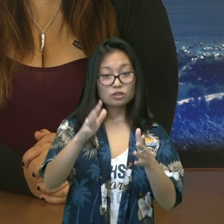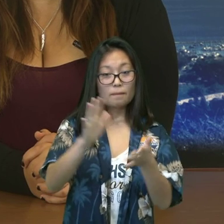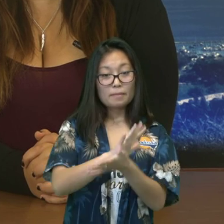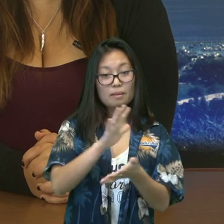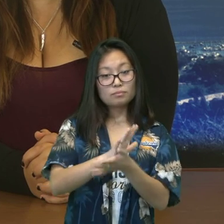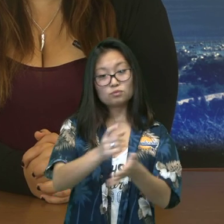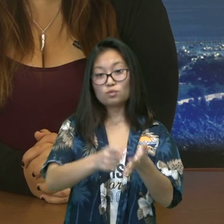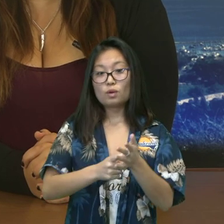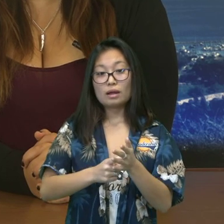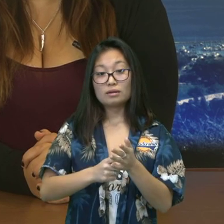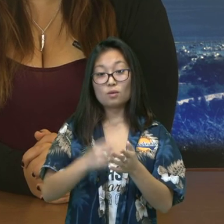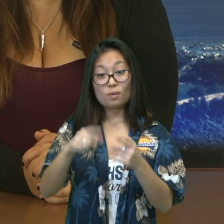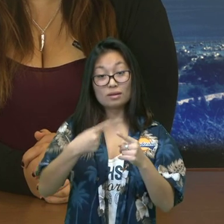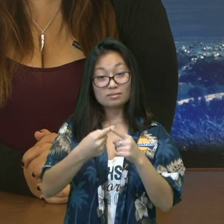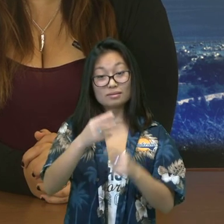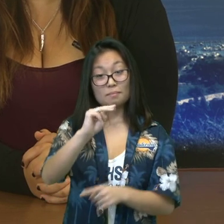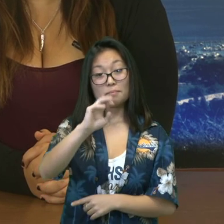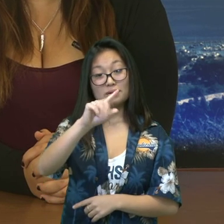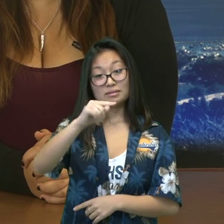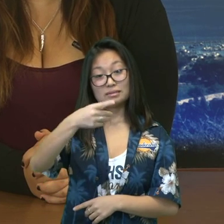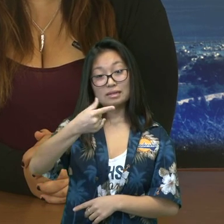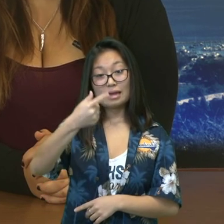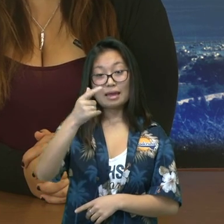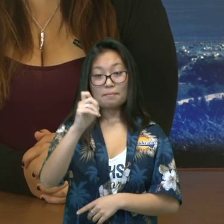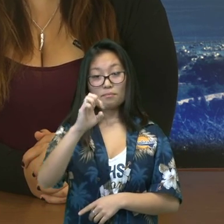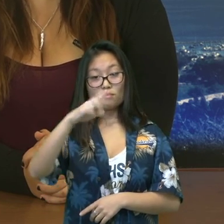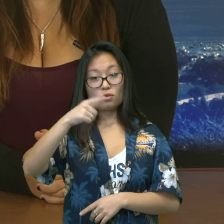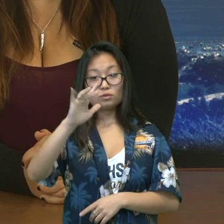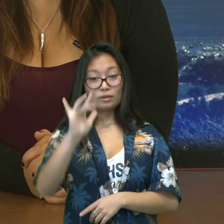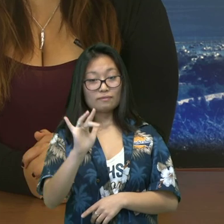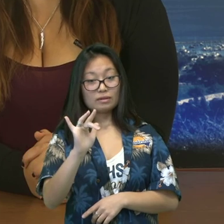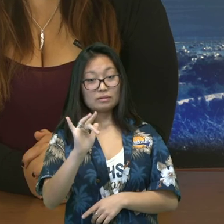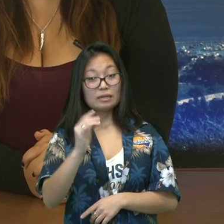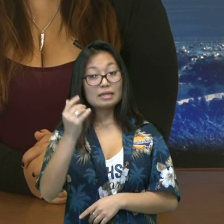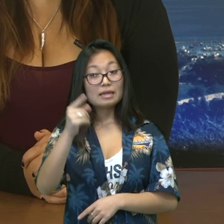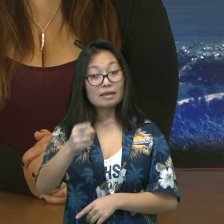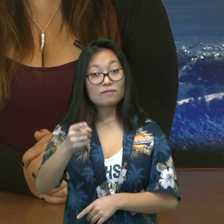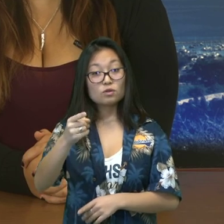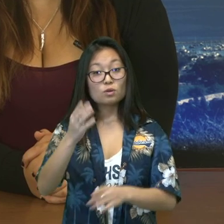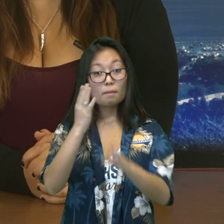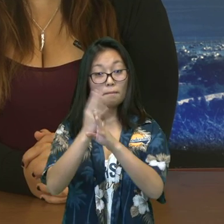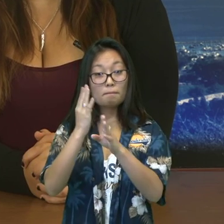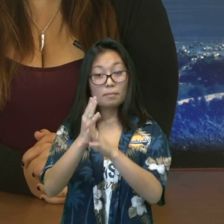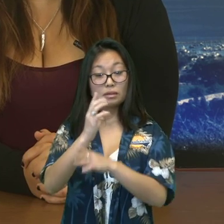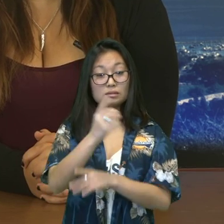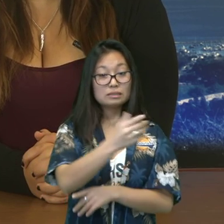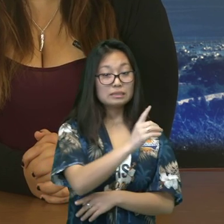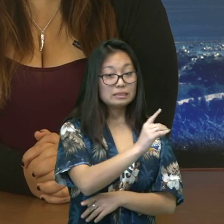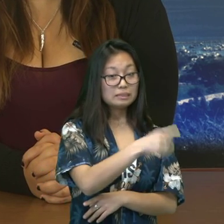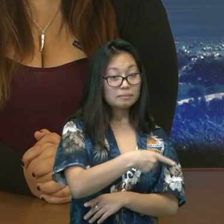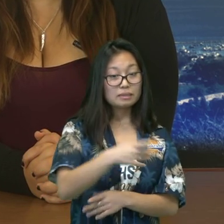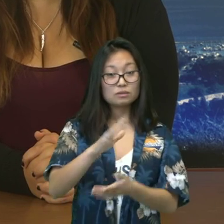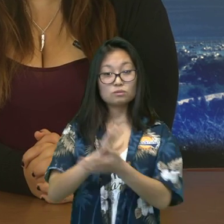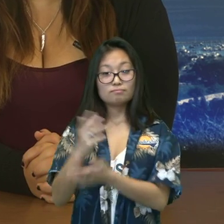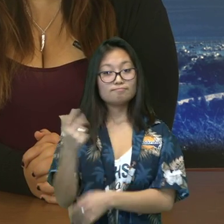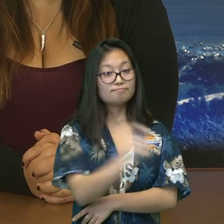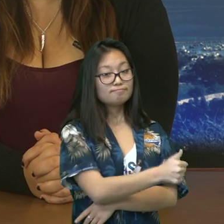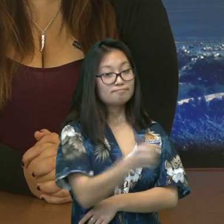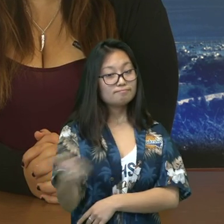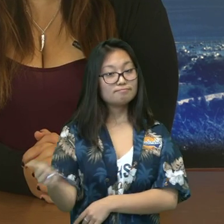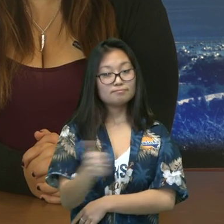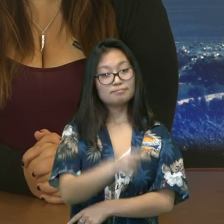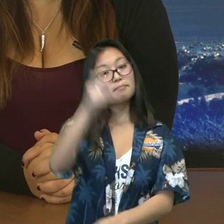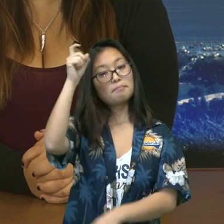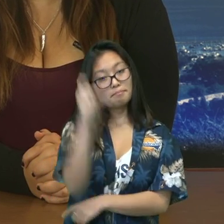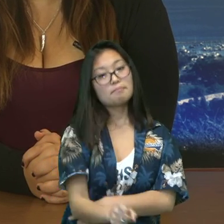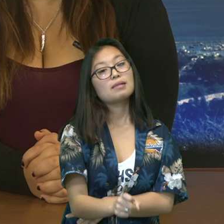due back no later than Monday, April 25th. Please note, you must take the bus to and from DP, no exceptions,